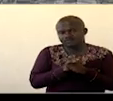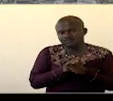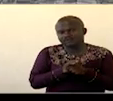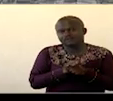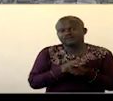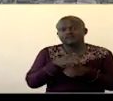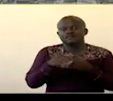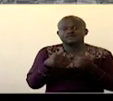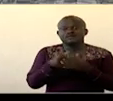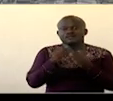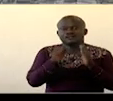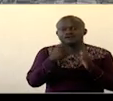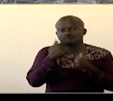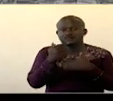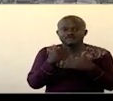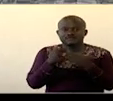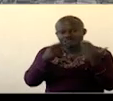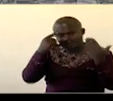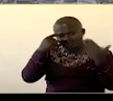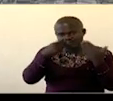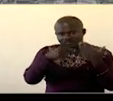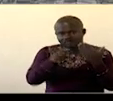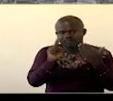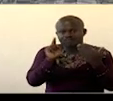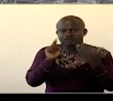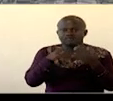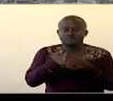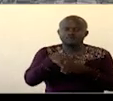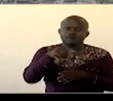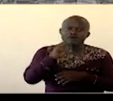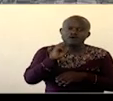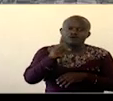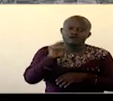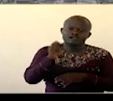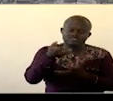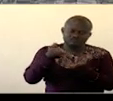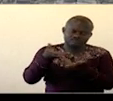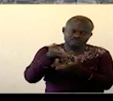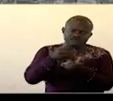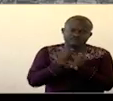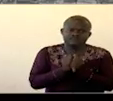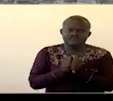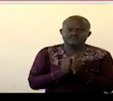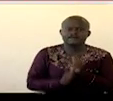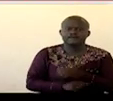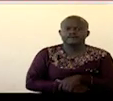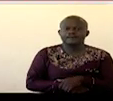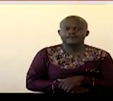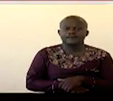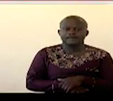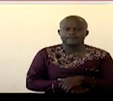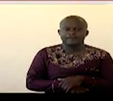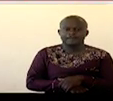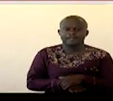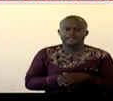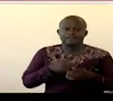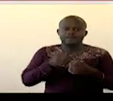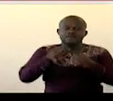or they can be used for pollination. Then we have formation and protection of soil.